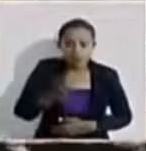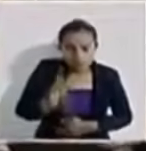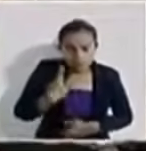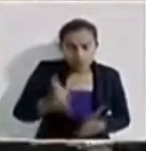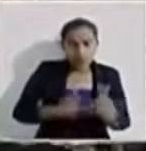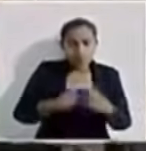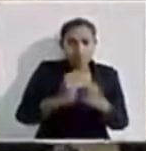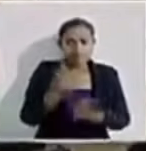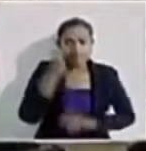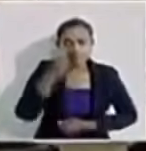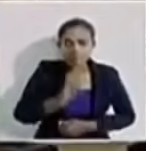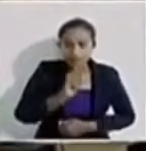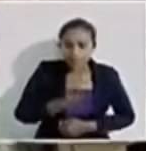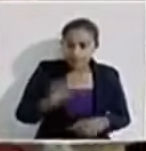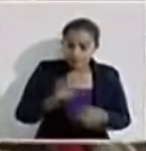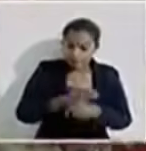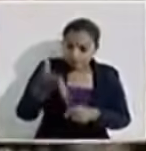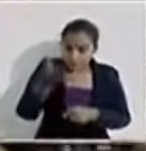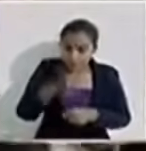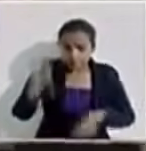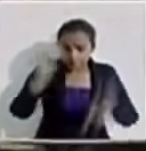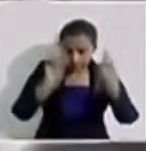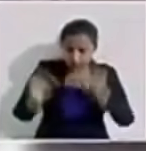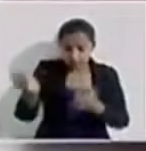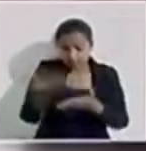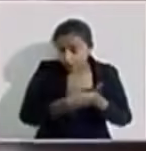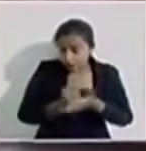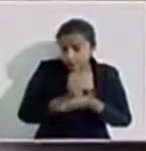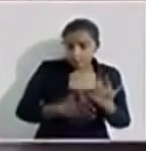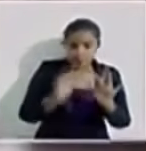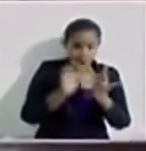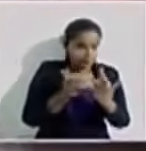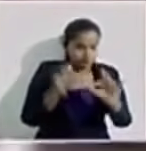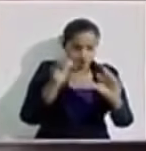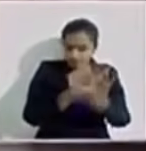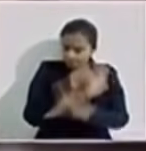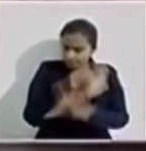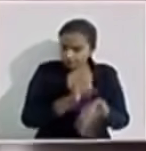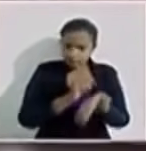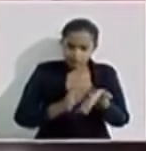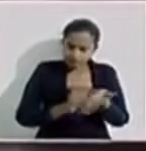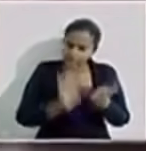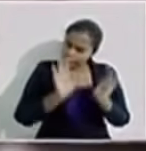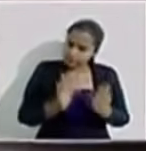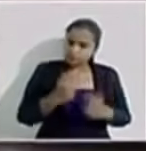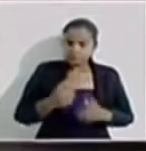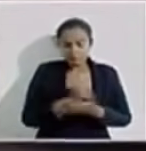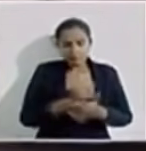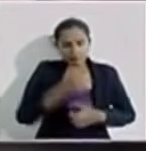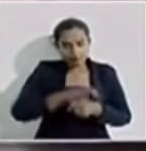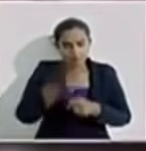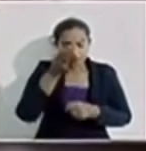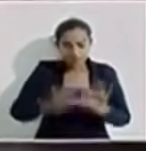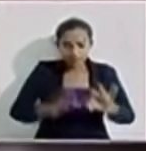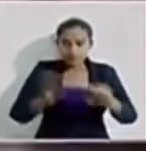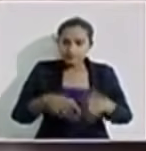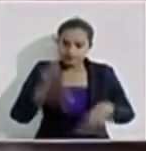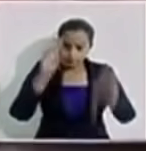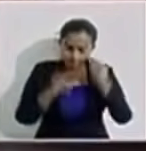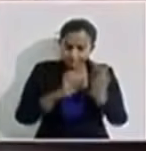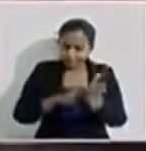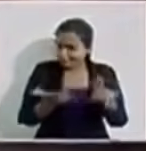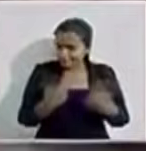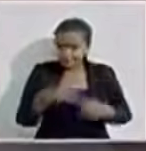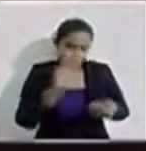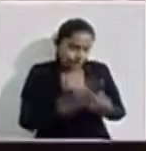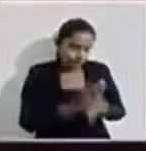details manually on medicines and medical products purchased due to the pandemic. However, during the COVID-19 pandemic, the